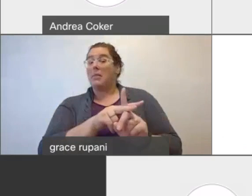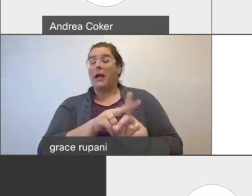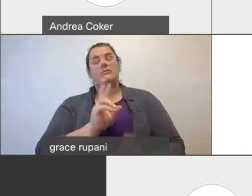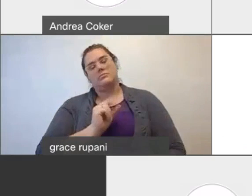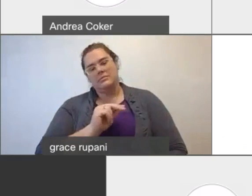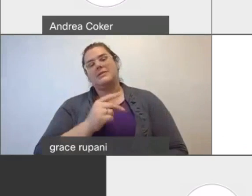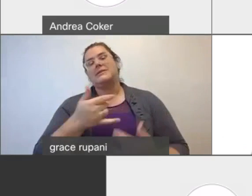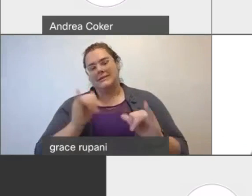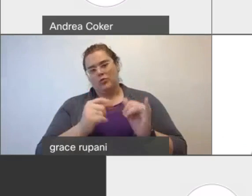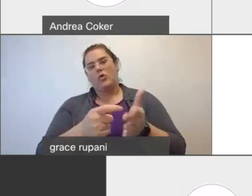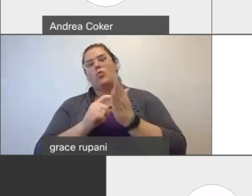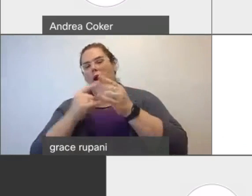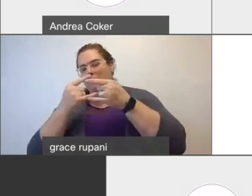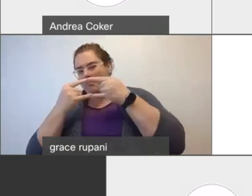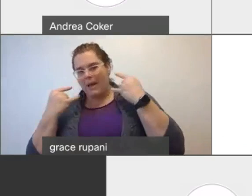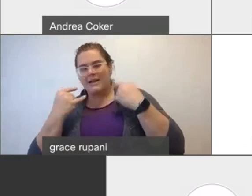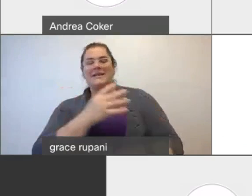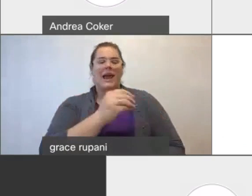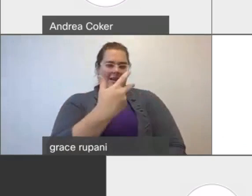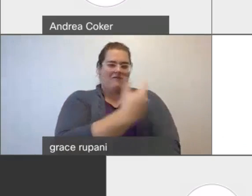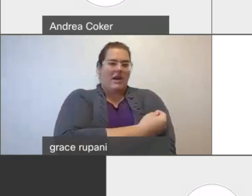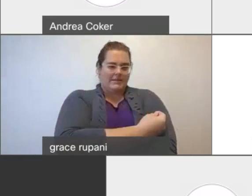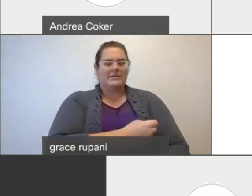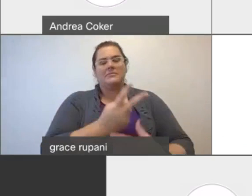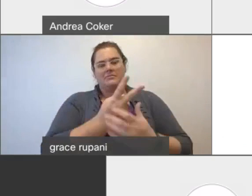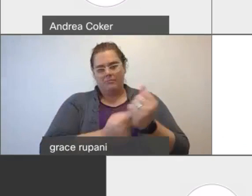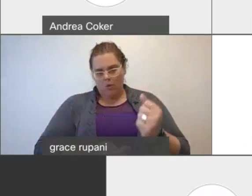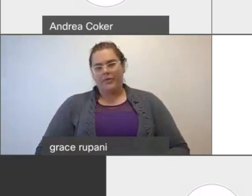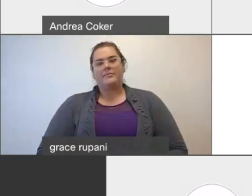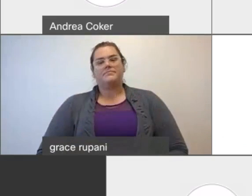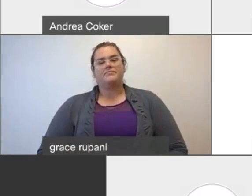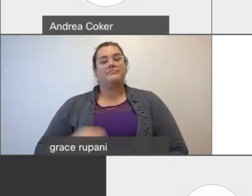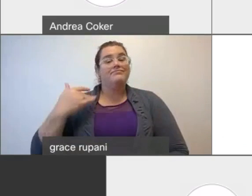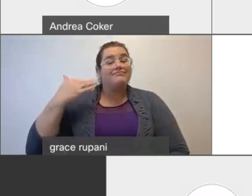As I said, as we have some more specific information, we'll provide it.